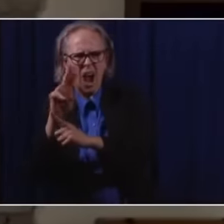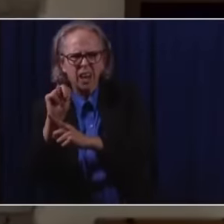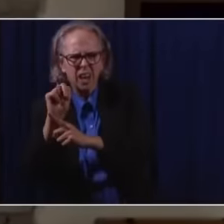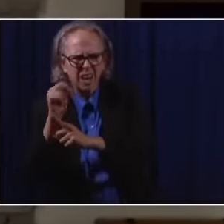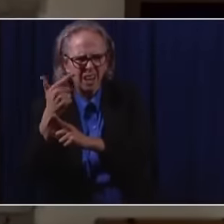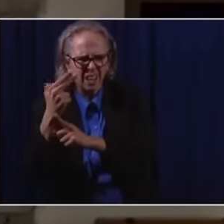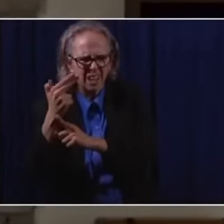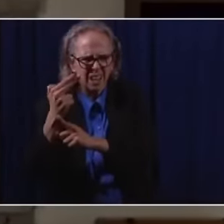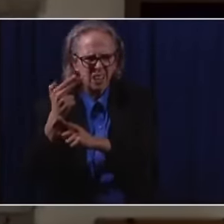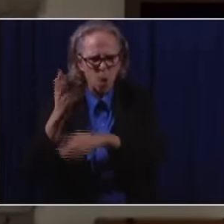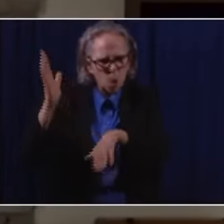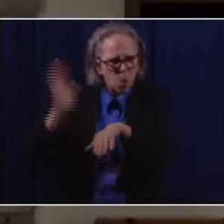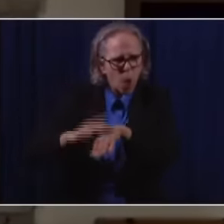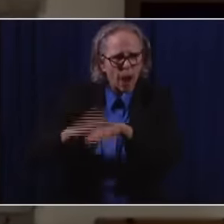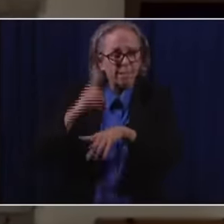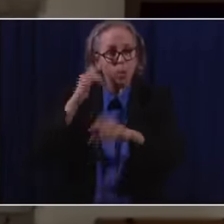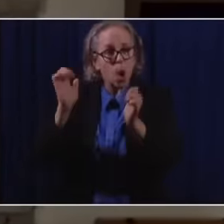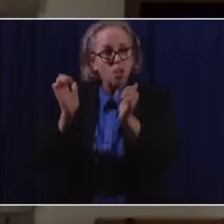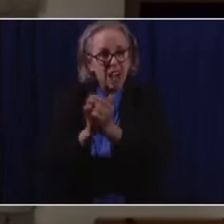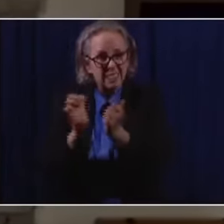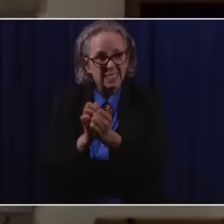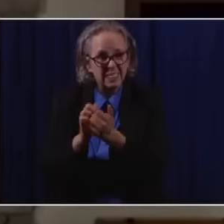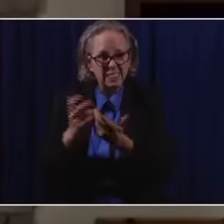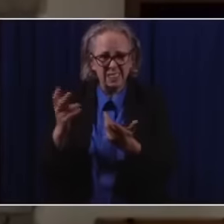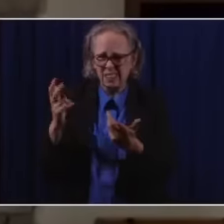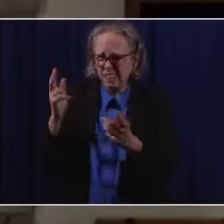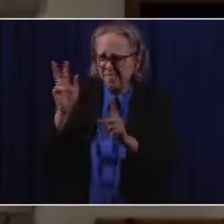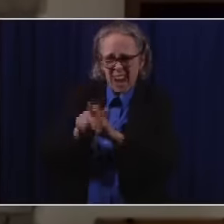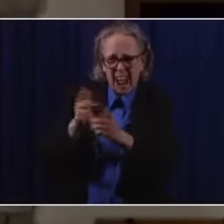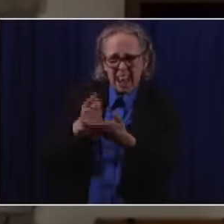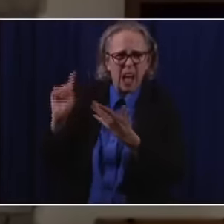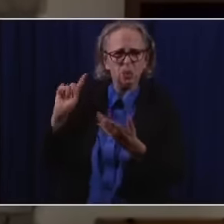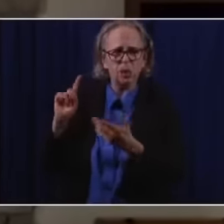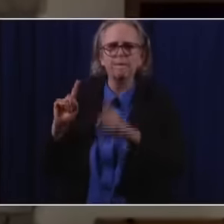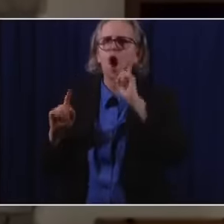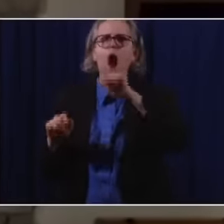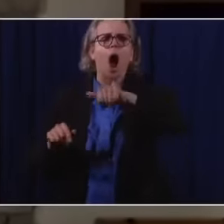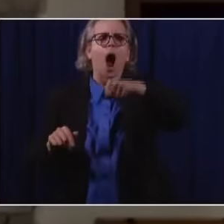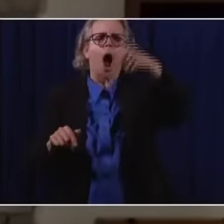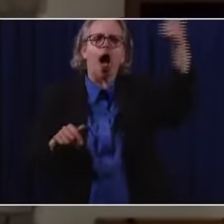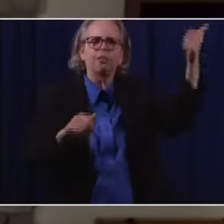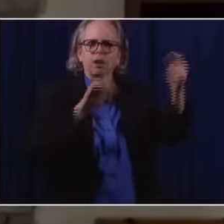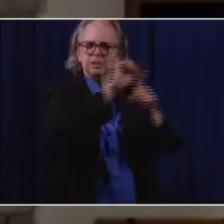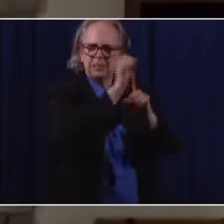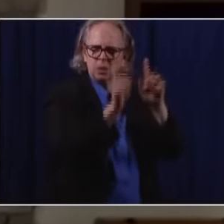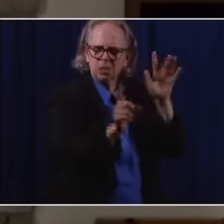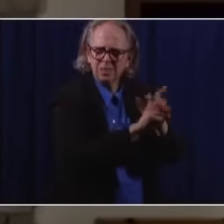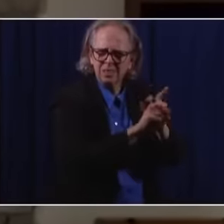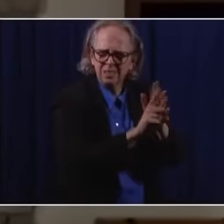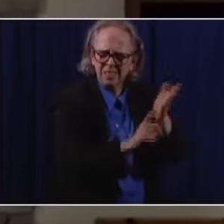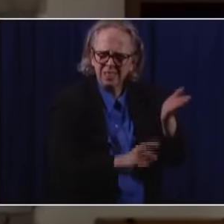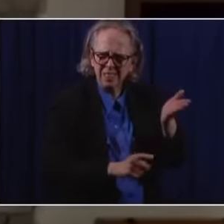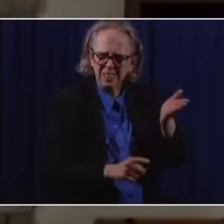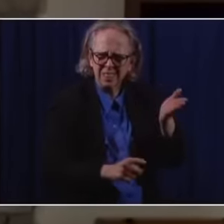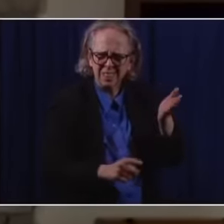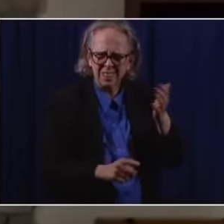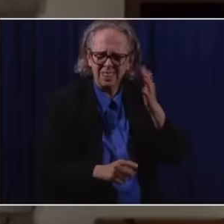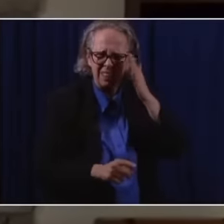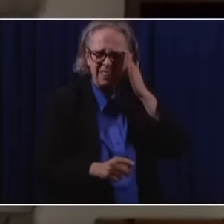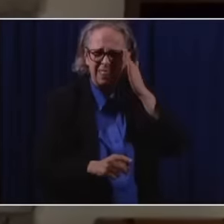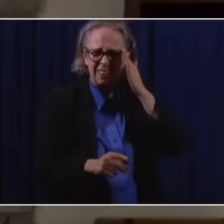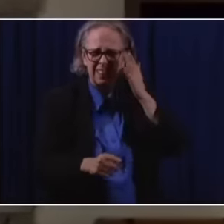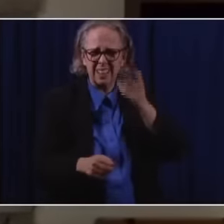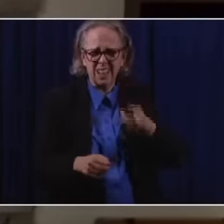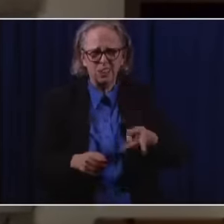an unrelated assault. Both suspects in these cases are certainly innocent until proven guilty.